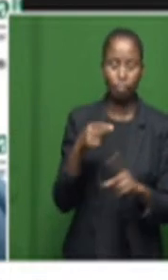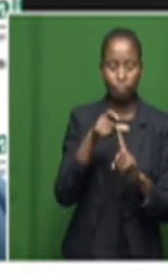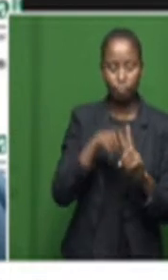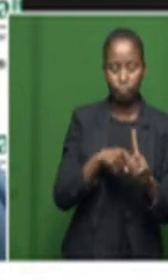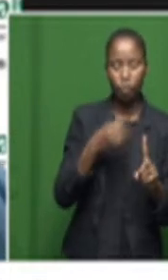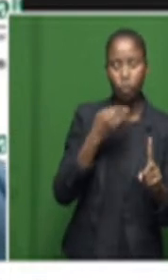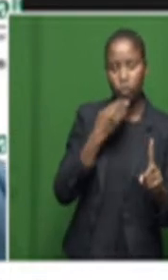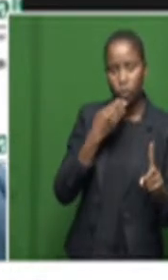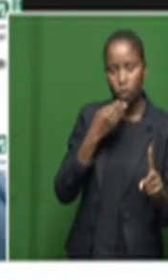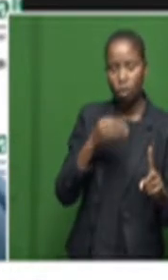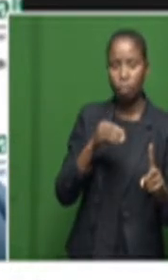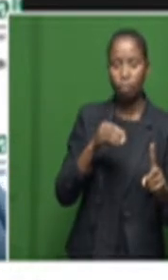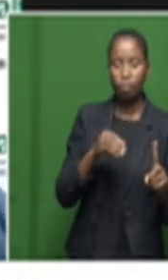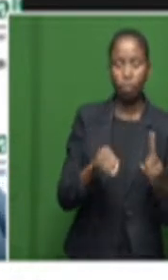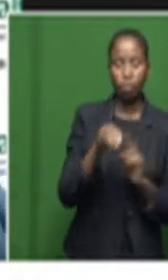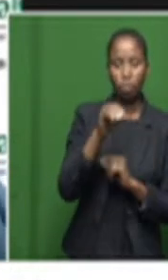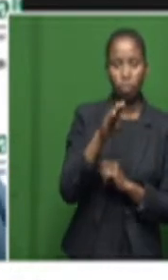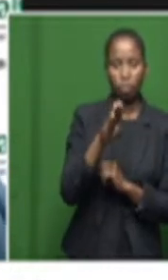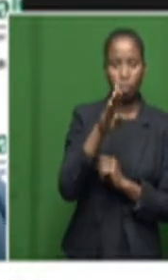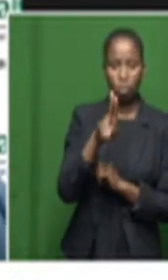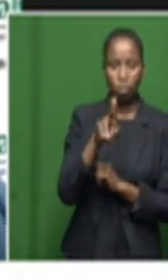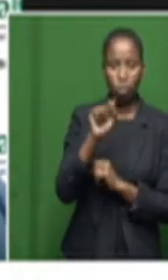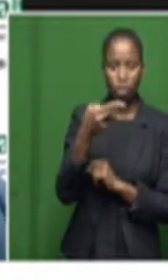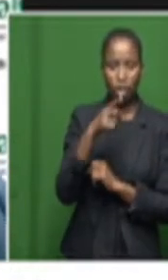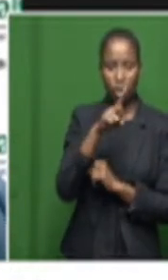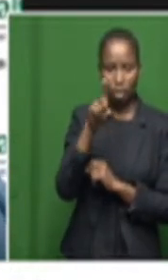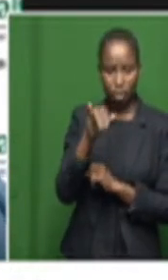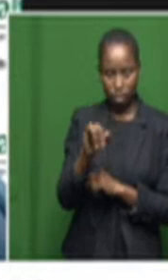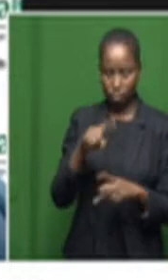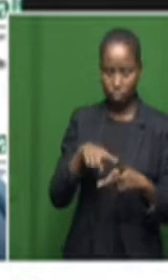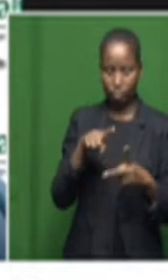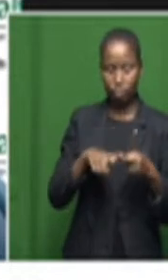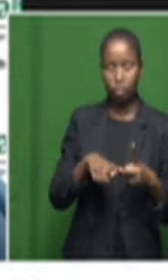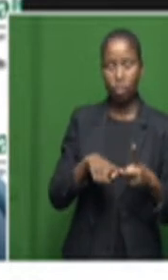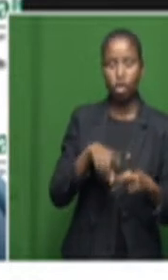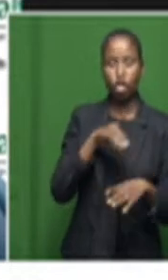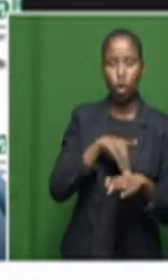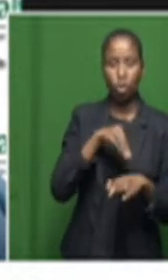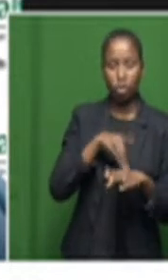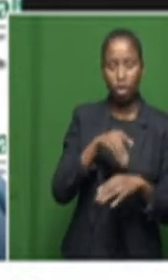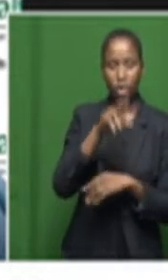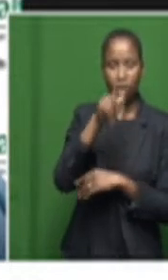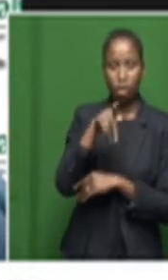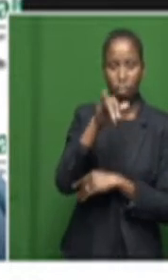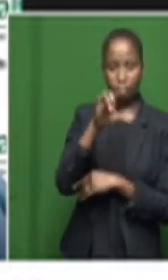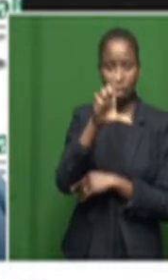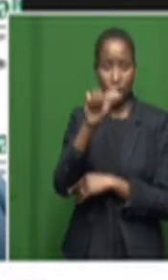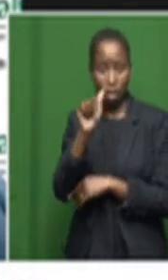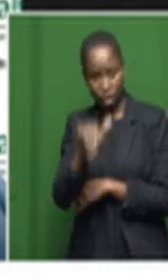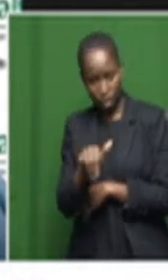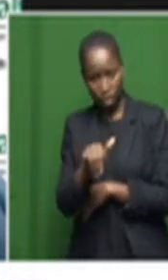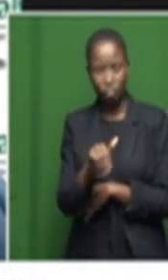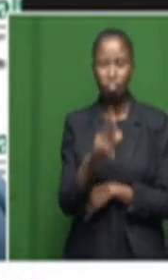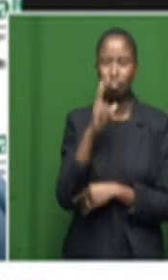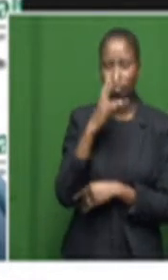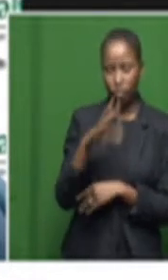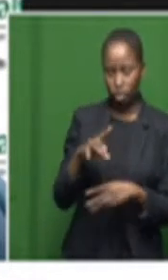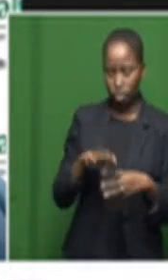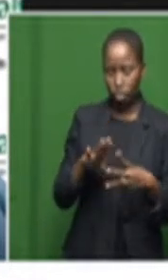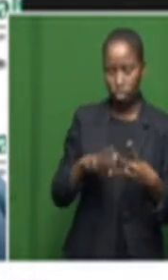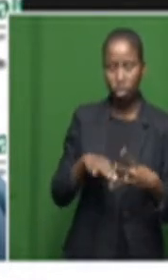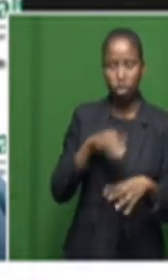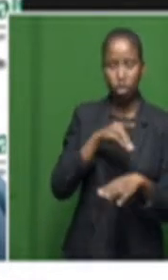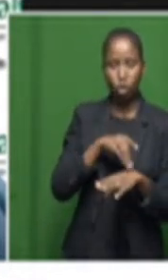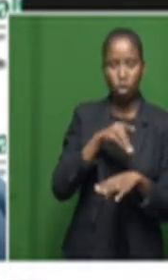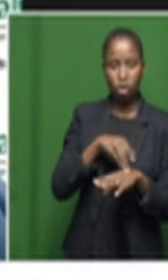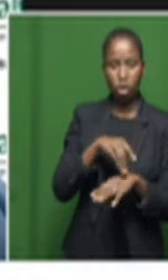assisting us with the questions, together with Dr. Anban Pillay. I've seen Dr. Popira Matua,